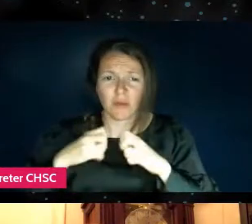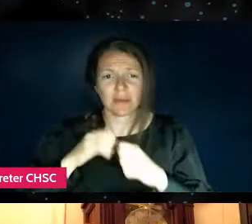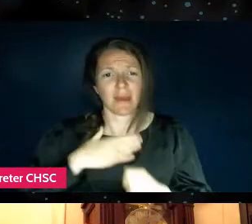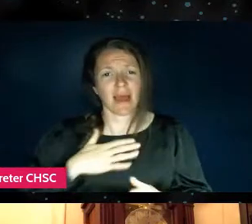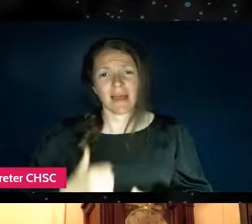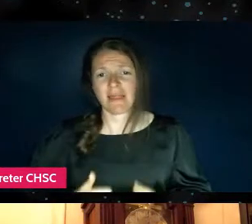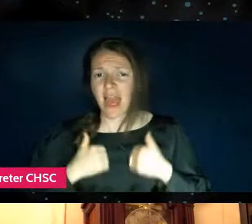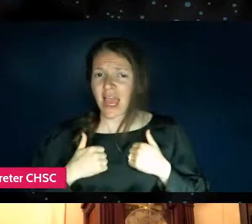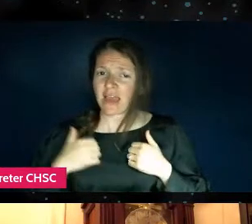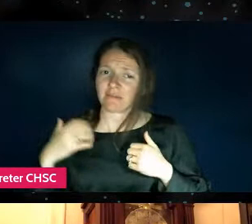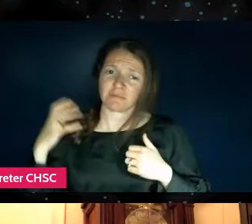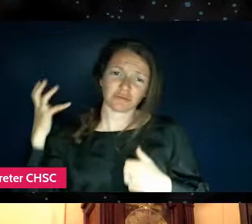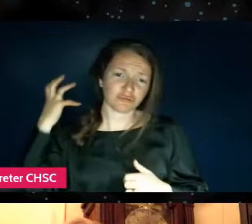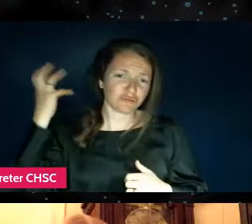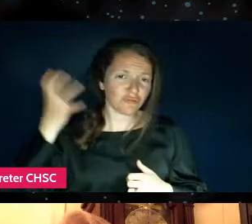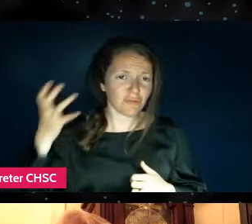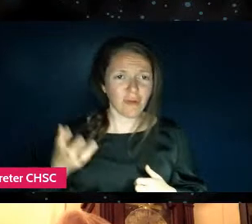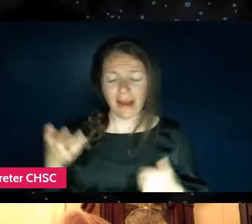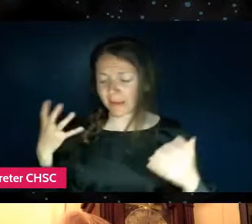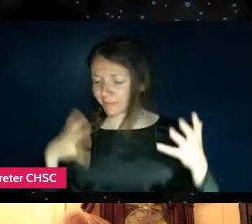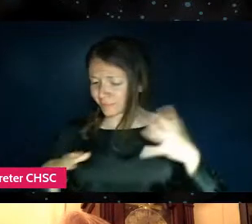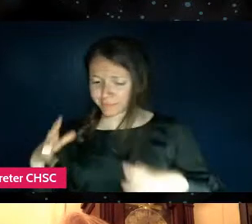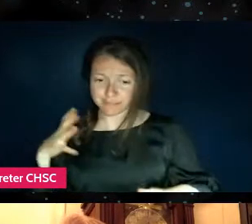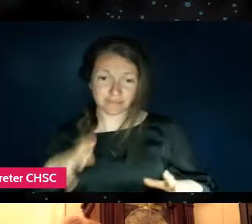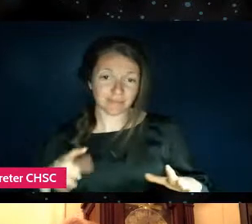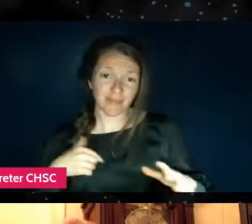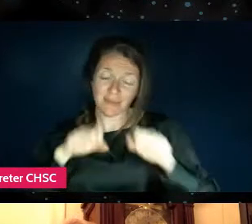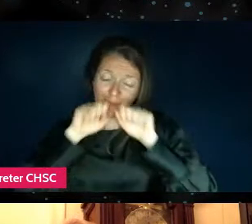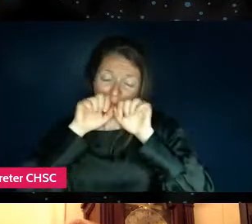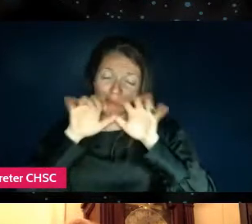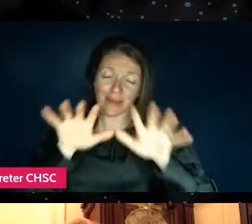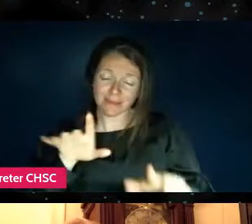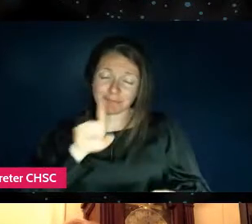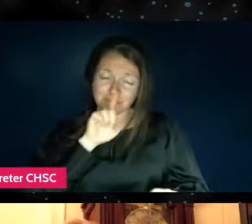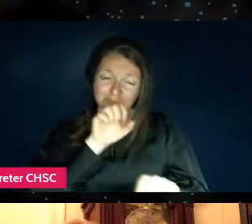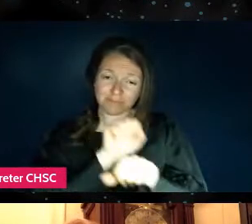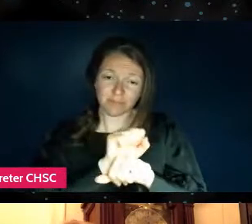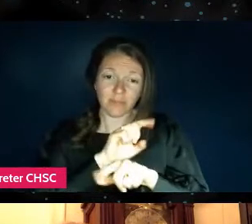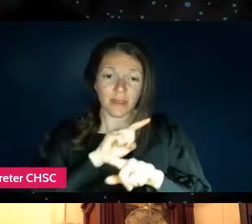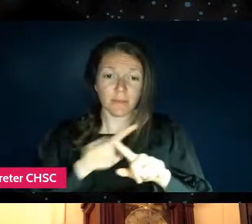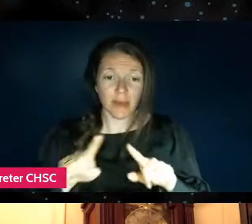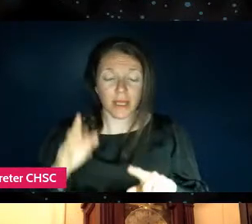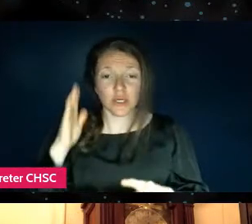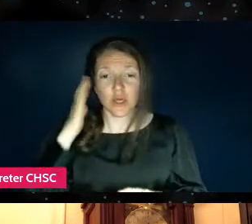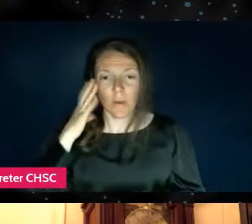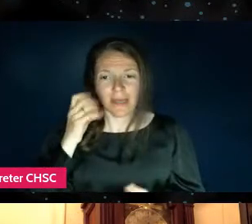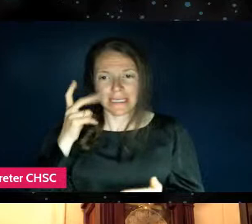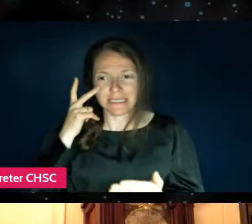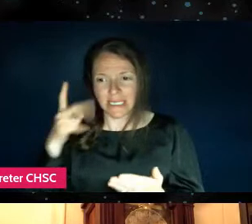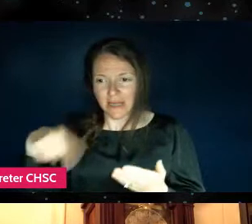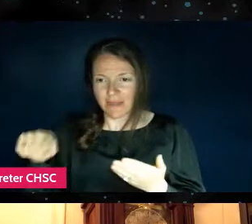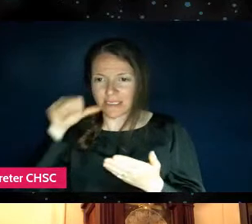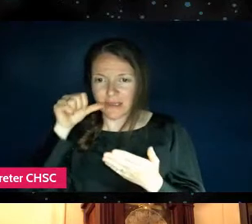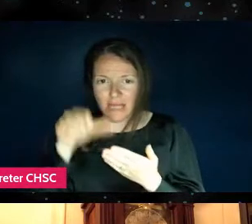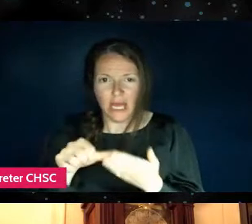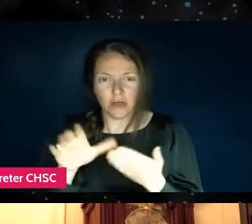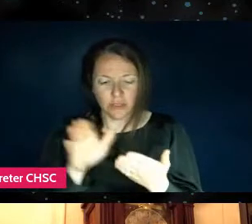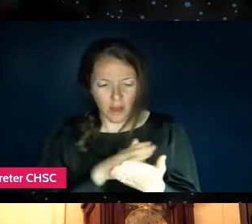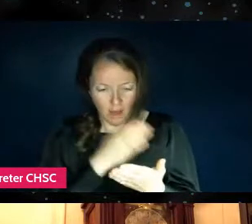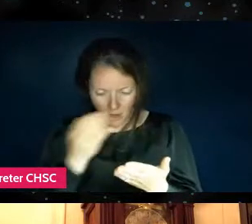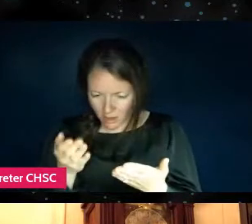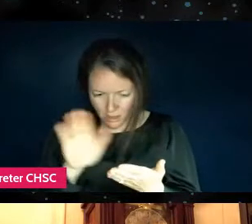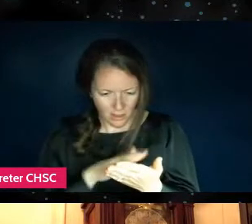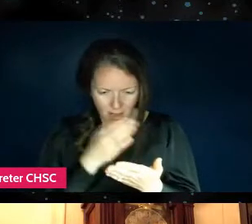drag. It's just, I guess I've been blessed. But seeing some of these letters from some of these people and realizing that I knew some